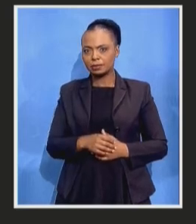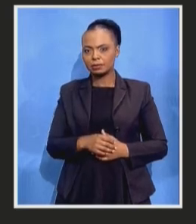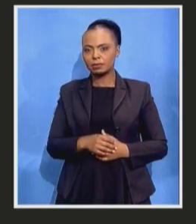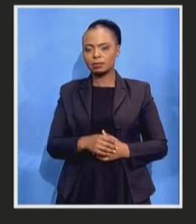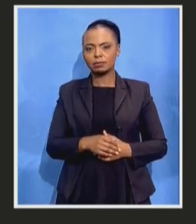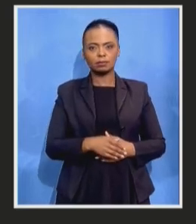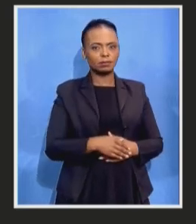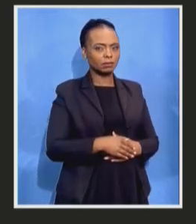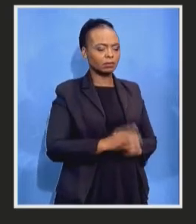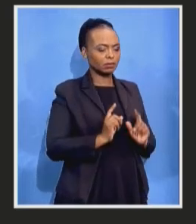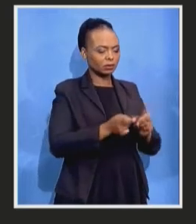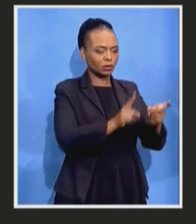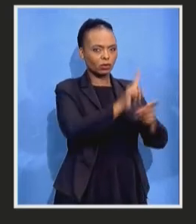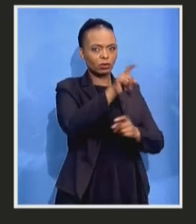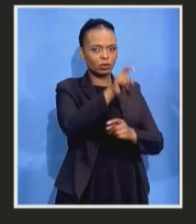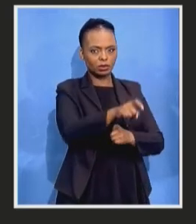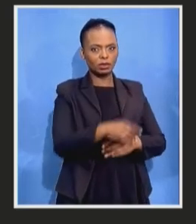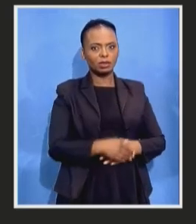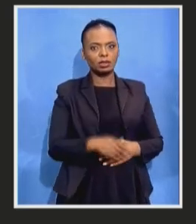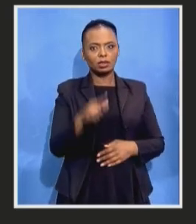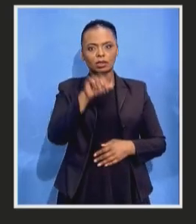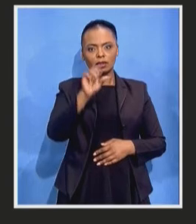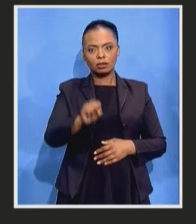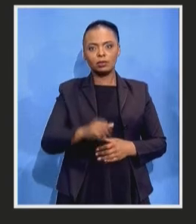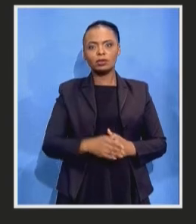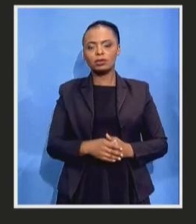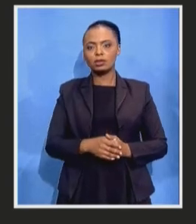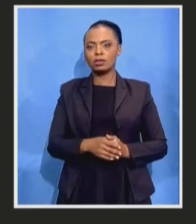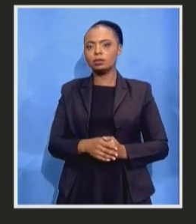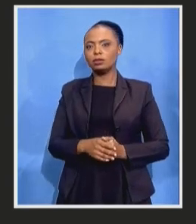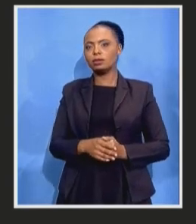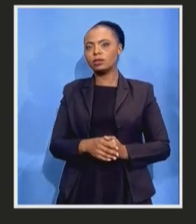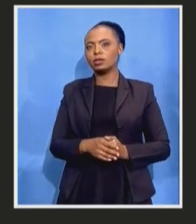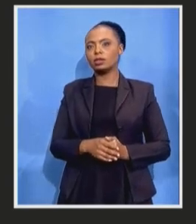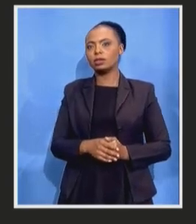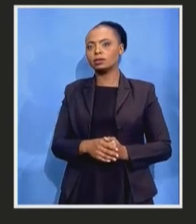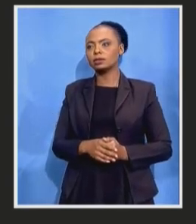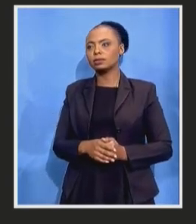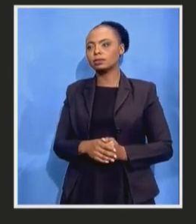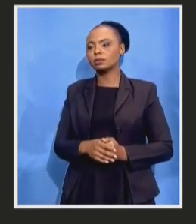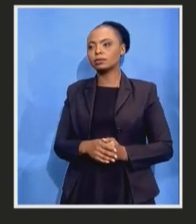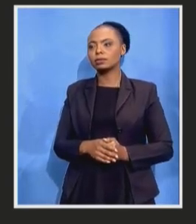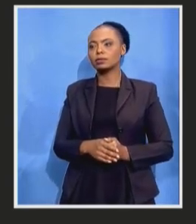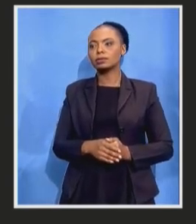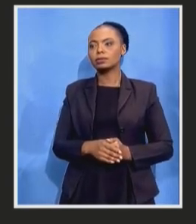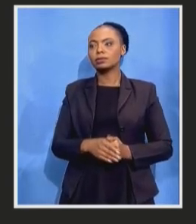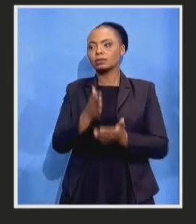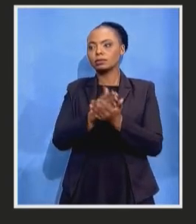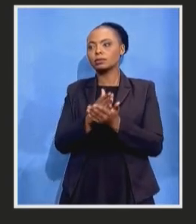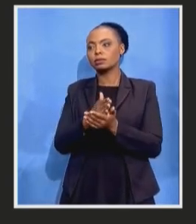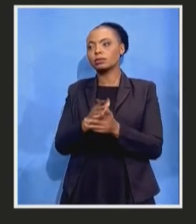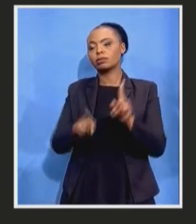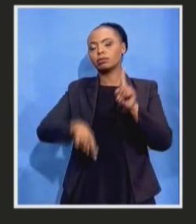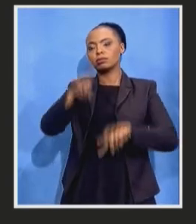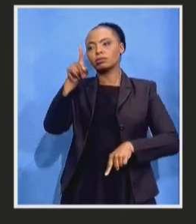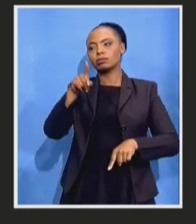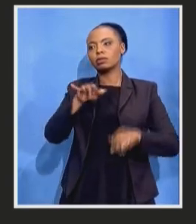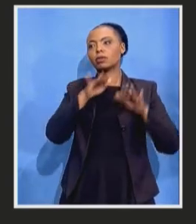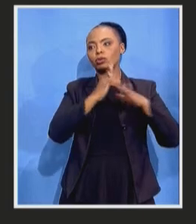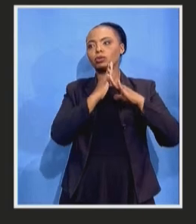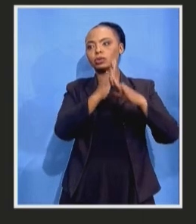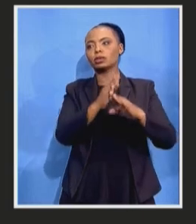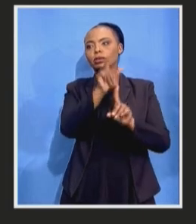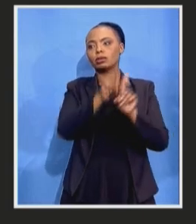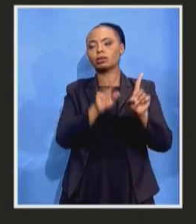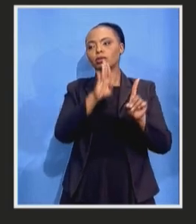Is the Central Committee calling for the removal of the public protector, Advocate Mrs. Wem Kobani, upon those perjury charges